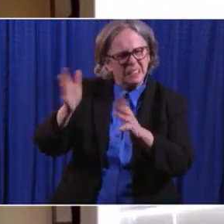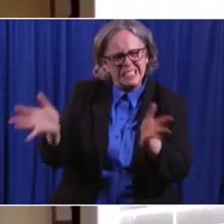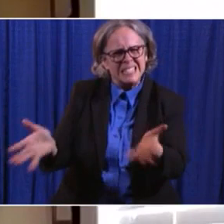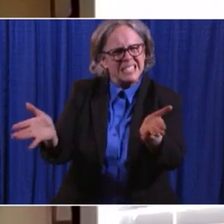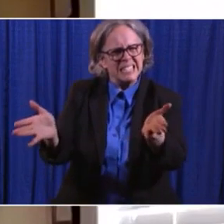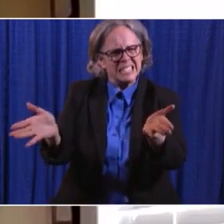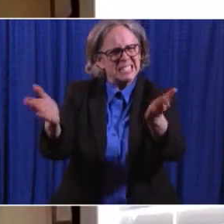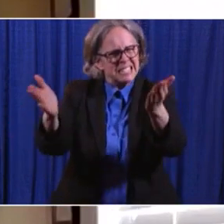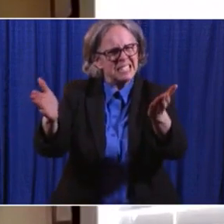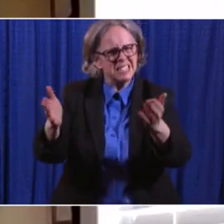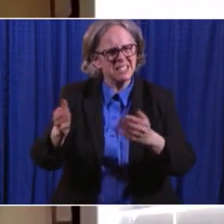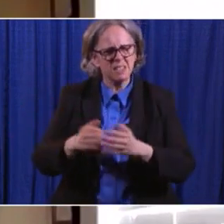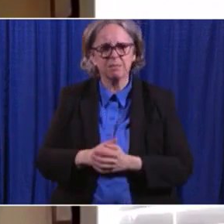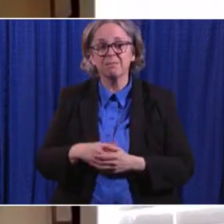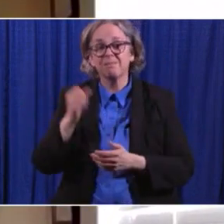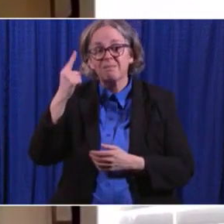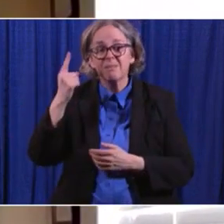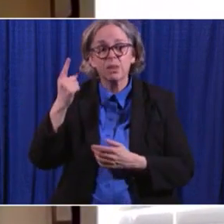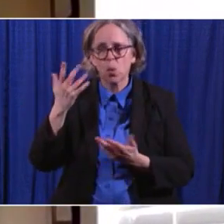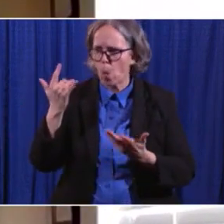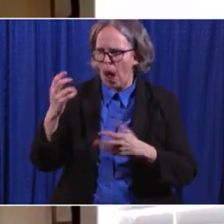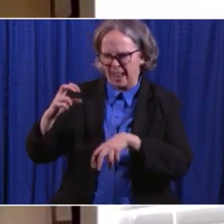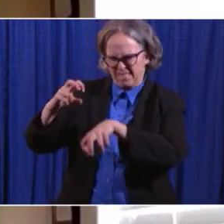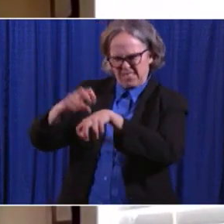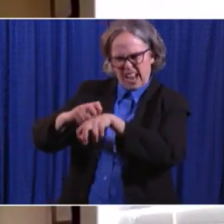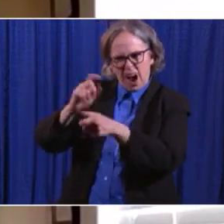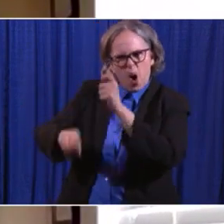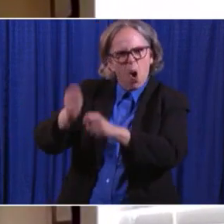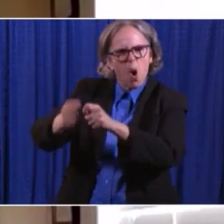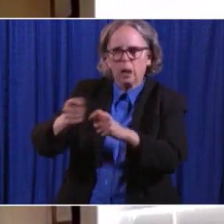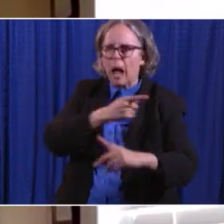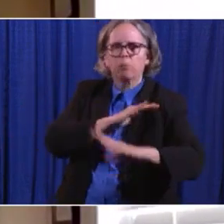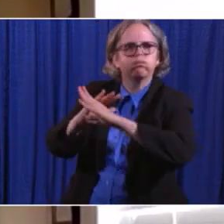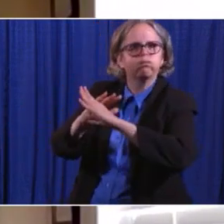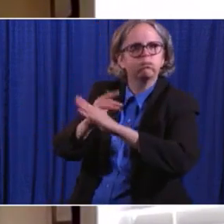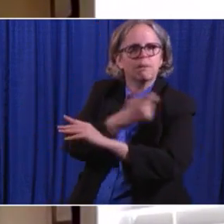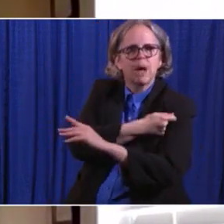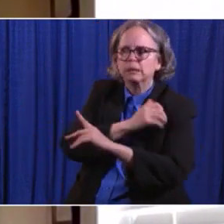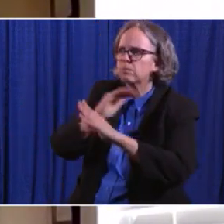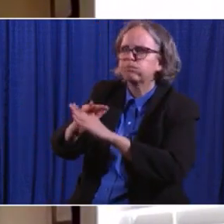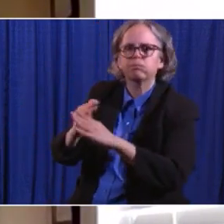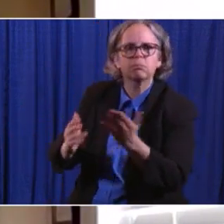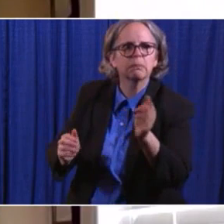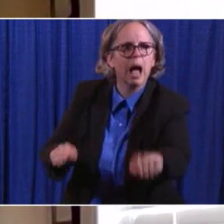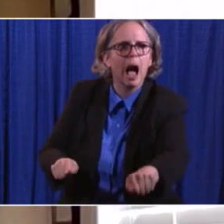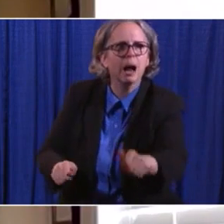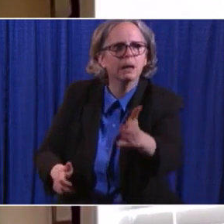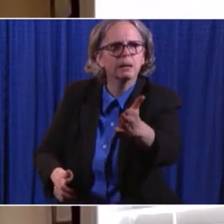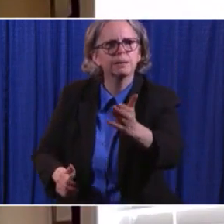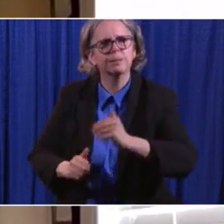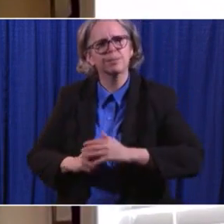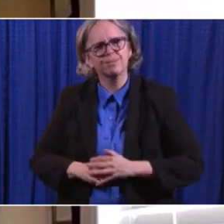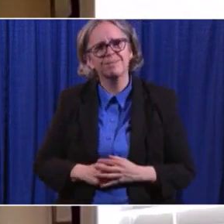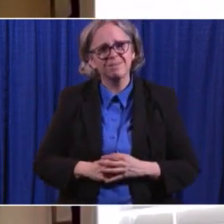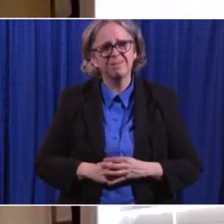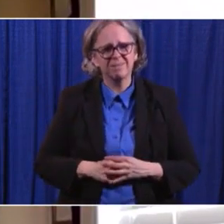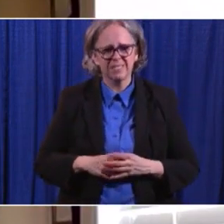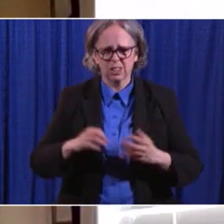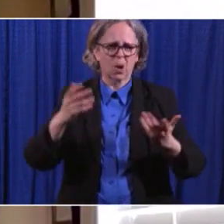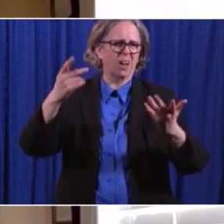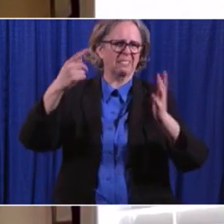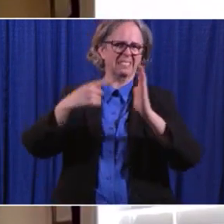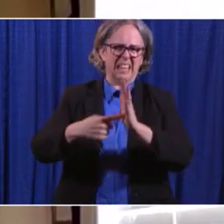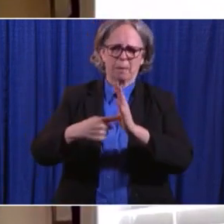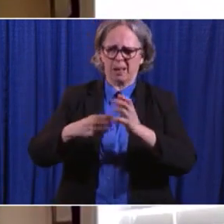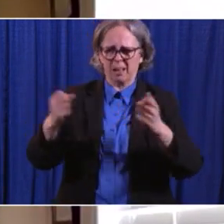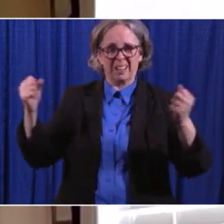noted, wear a mask in public, avoid large groups, keep your distance, and outside is better than inside.